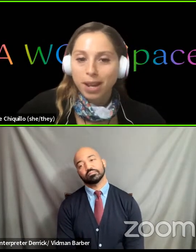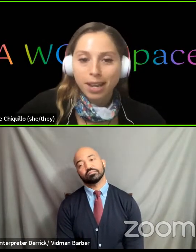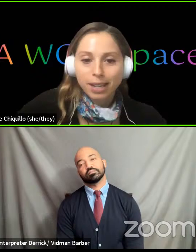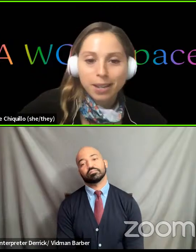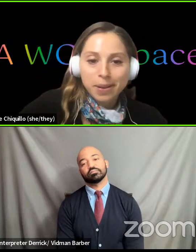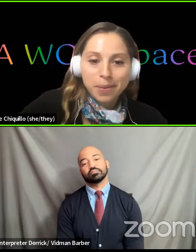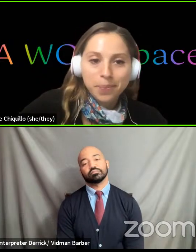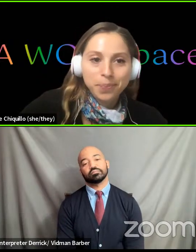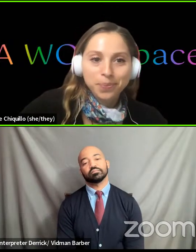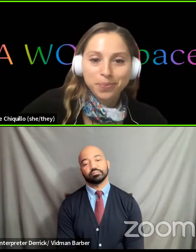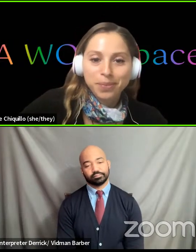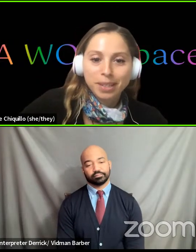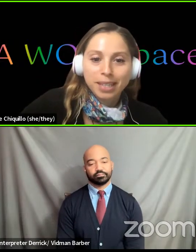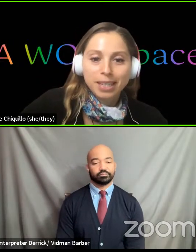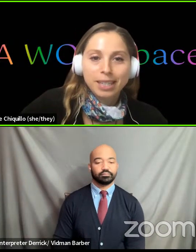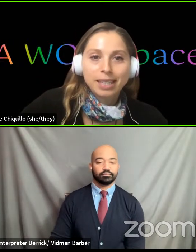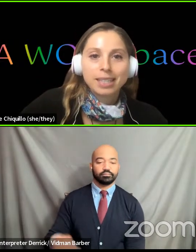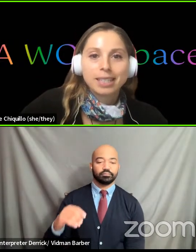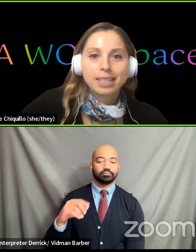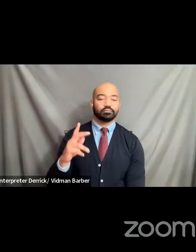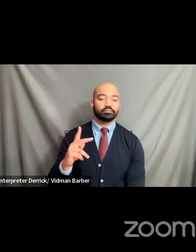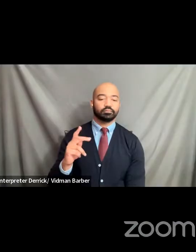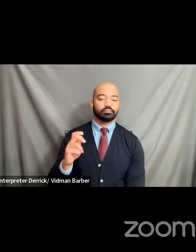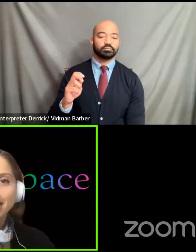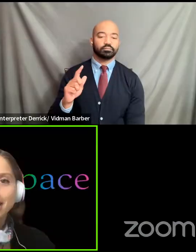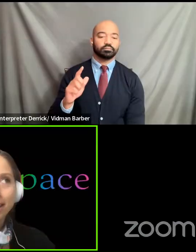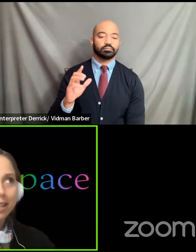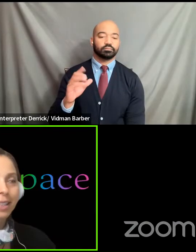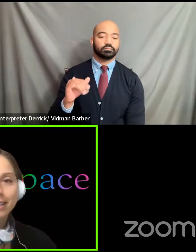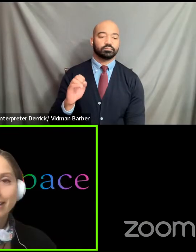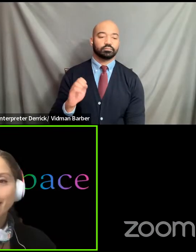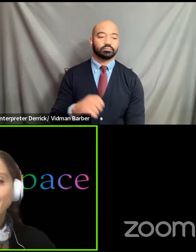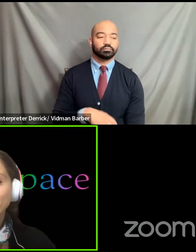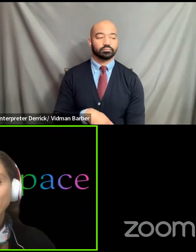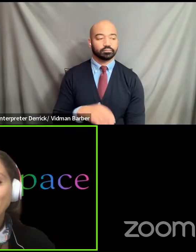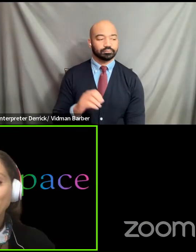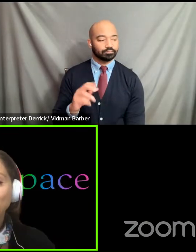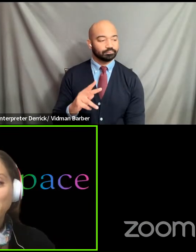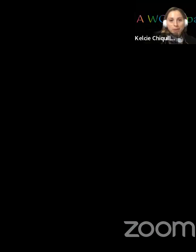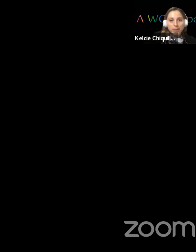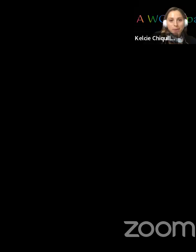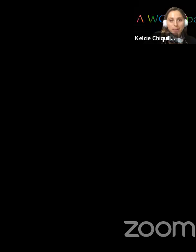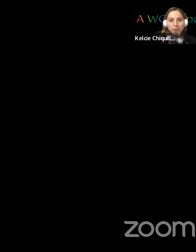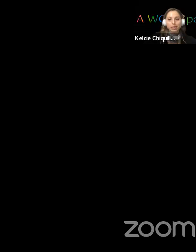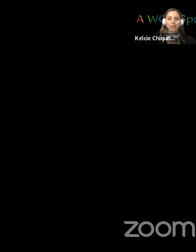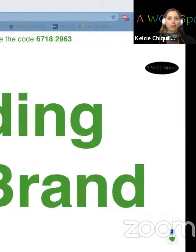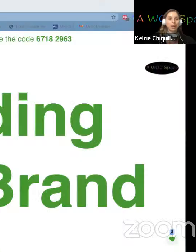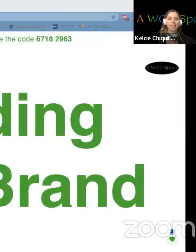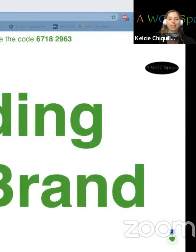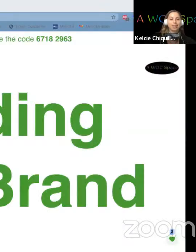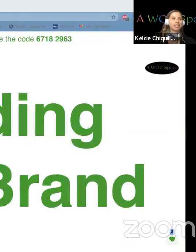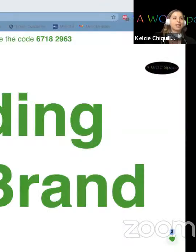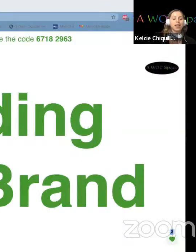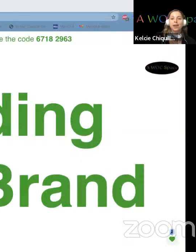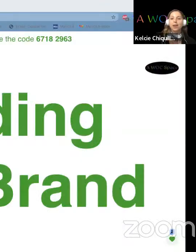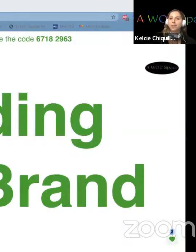All right. Let's go back. Thank you so much. That was really